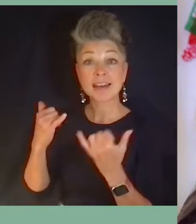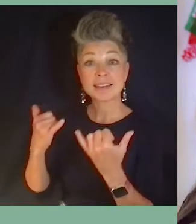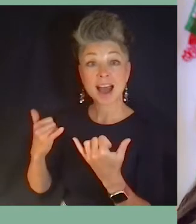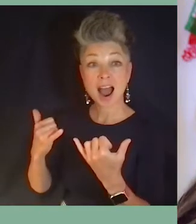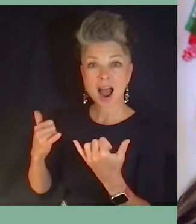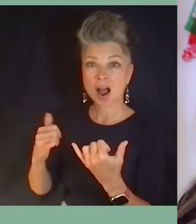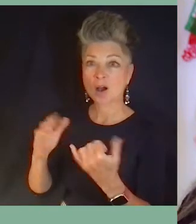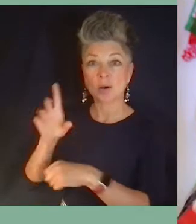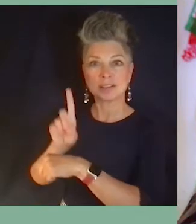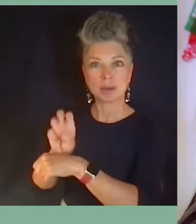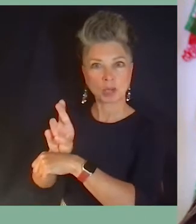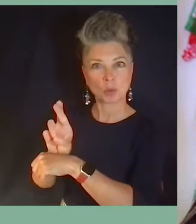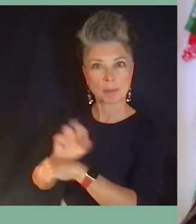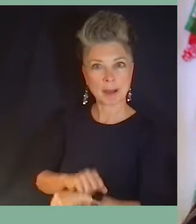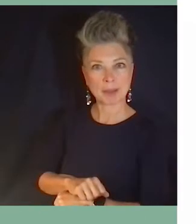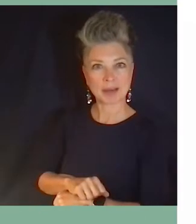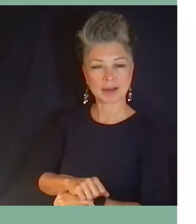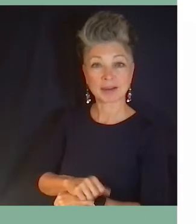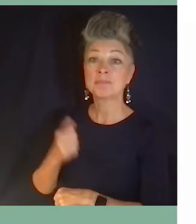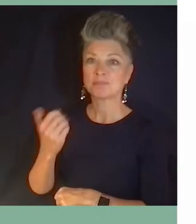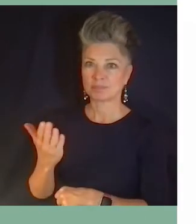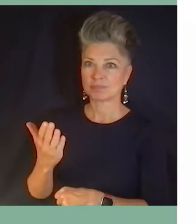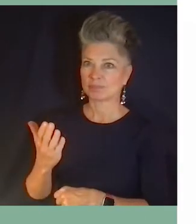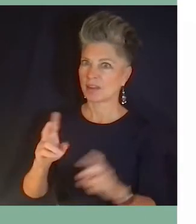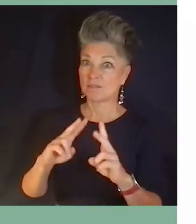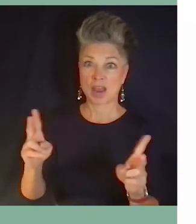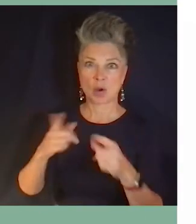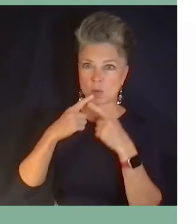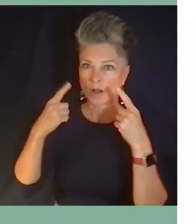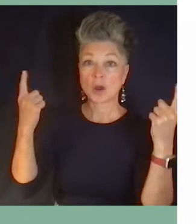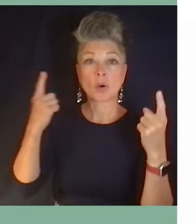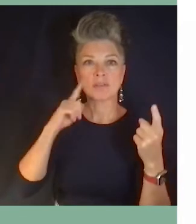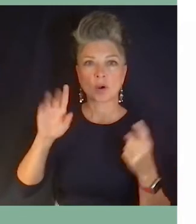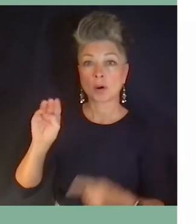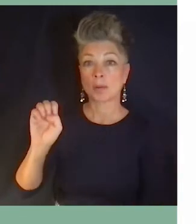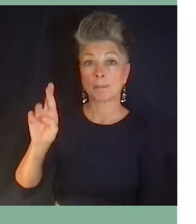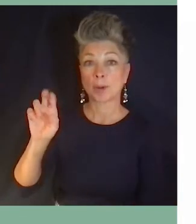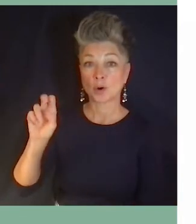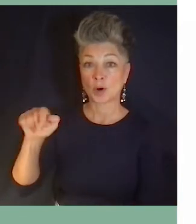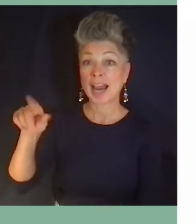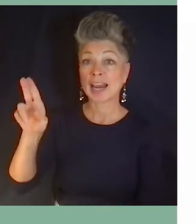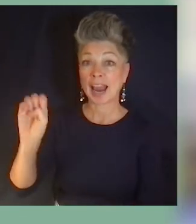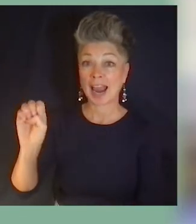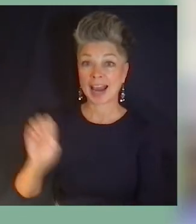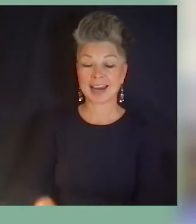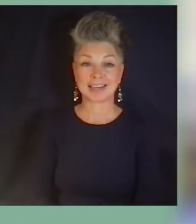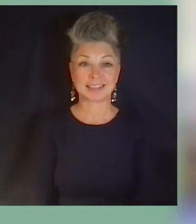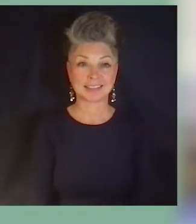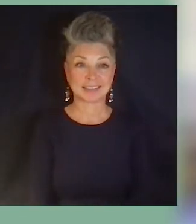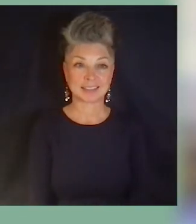And now, Dominican Republic. Dominican Republic is very well known for merengue.